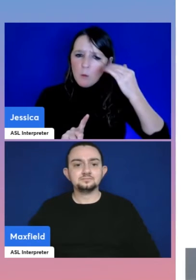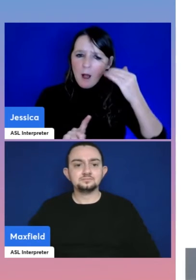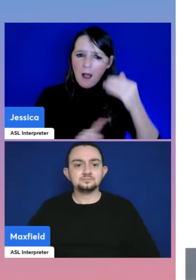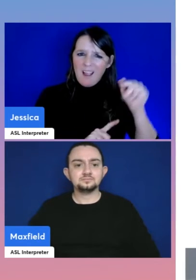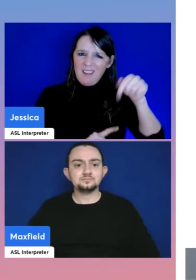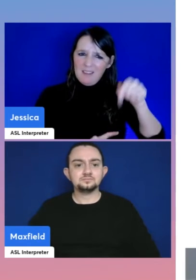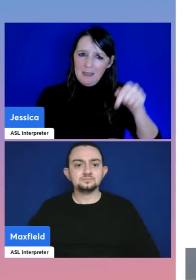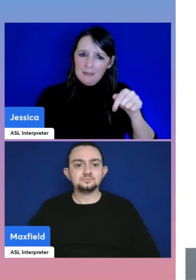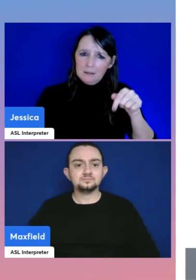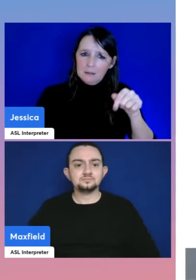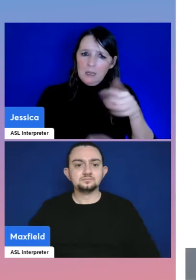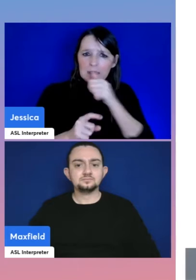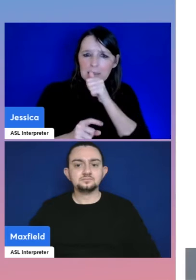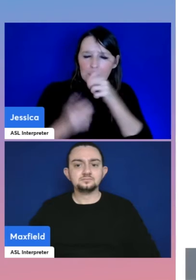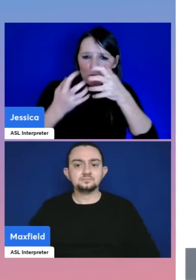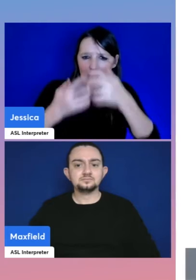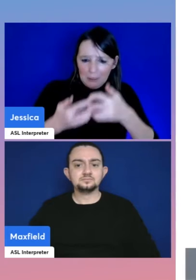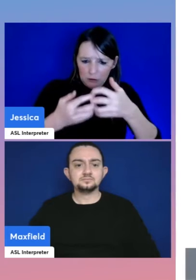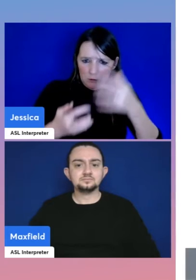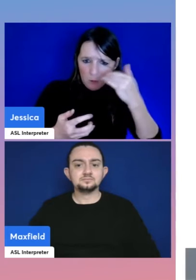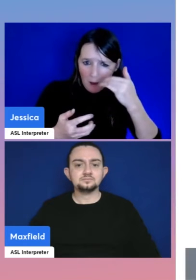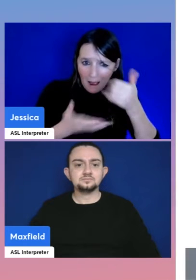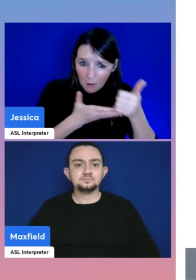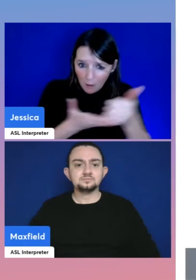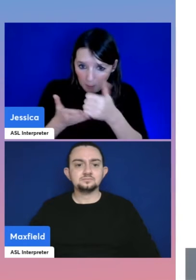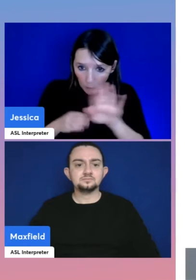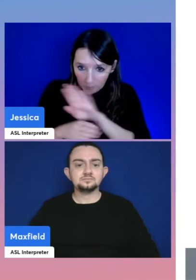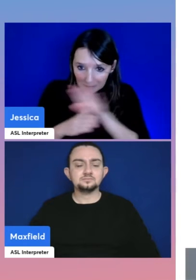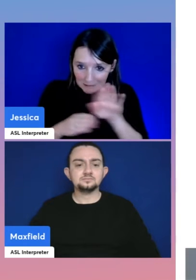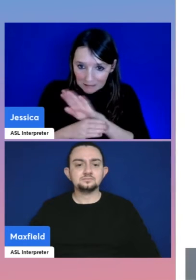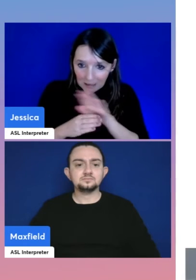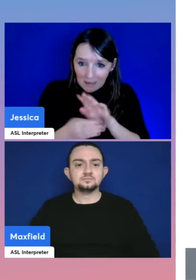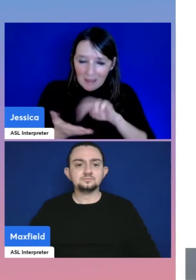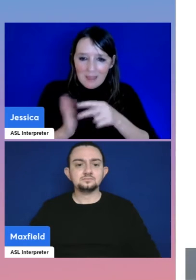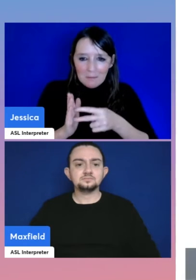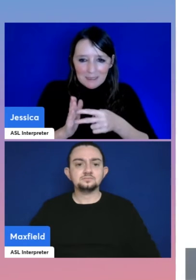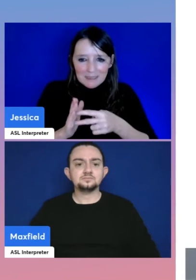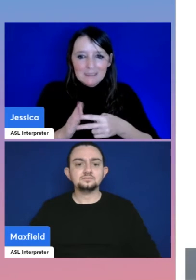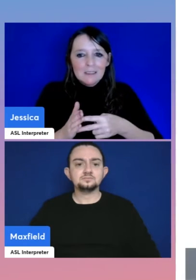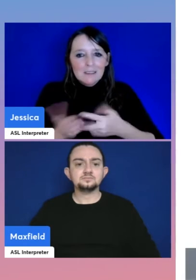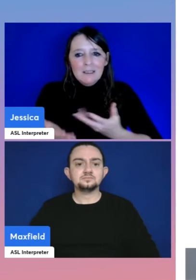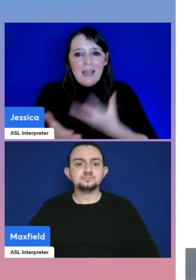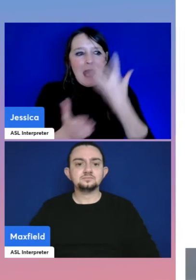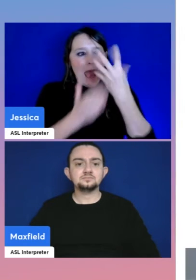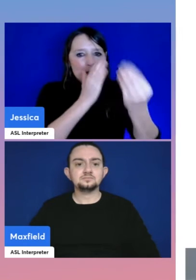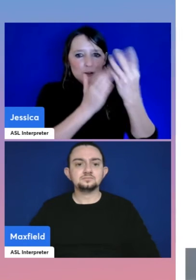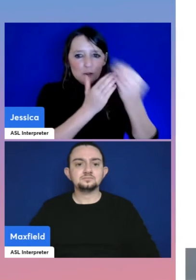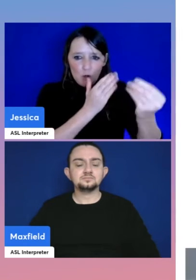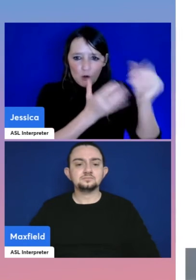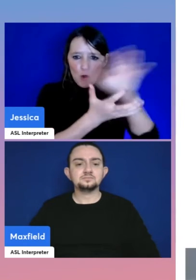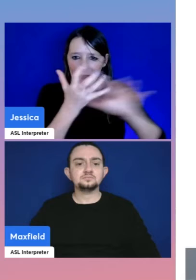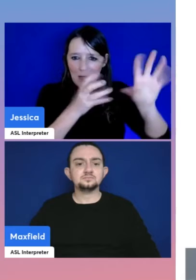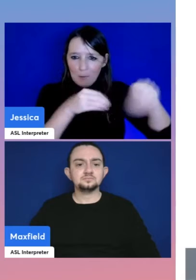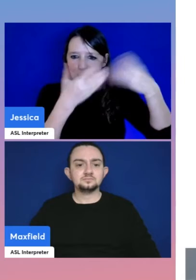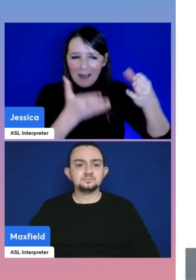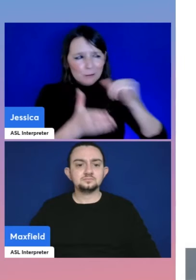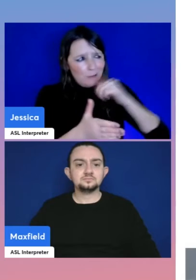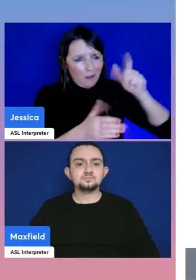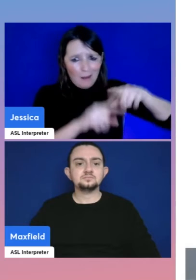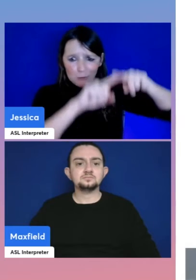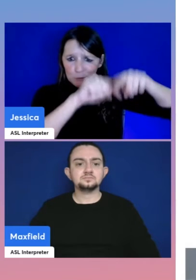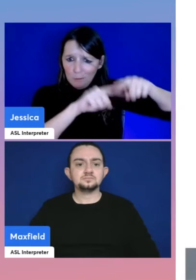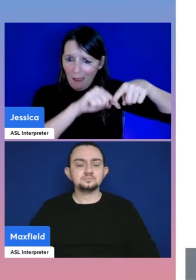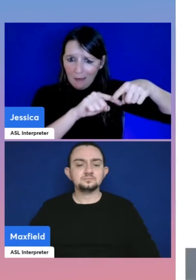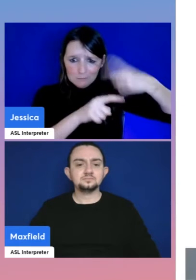Transit Secrets Engine is the reduction in dependency on external cloud providers. This